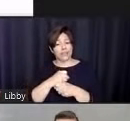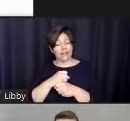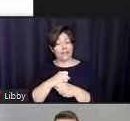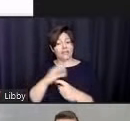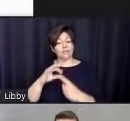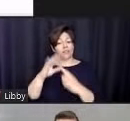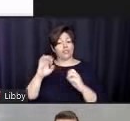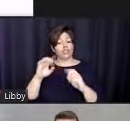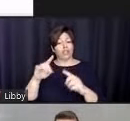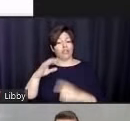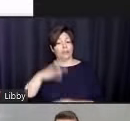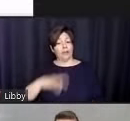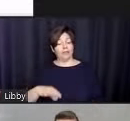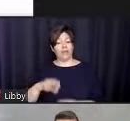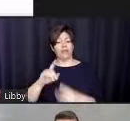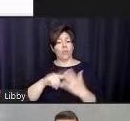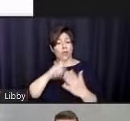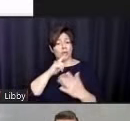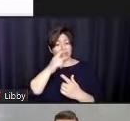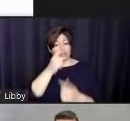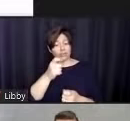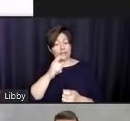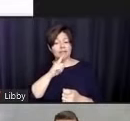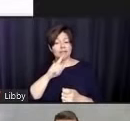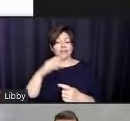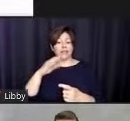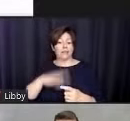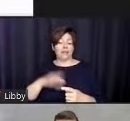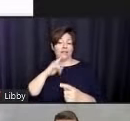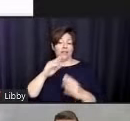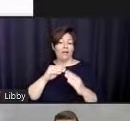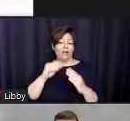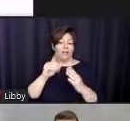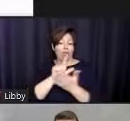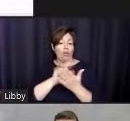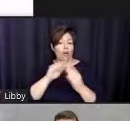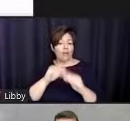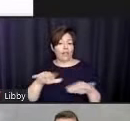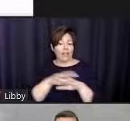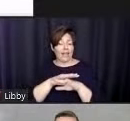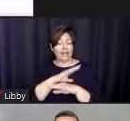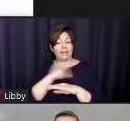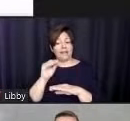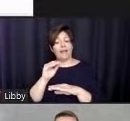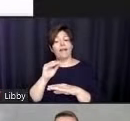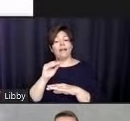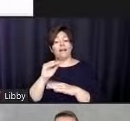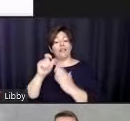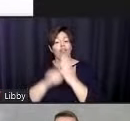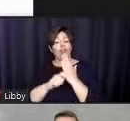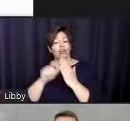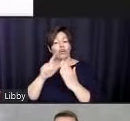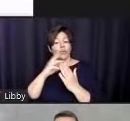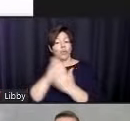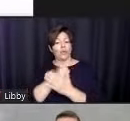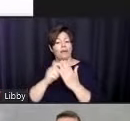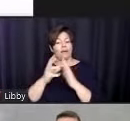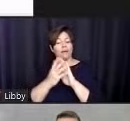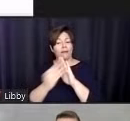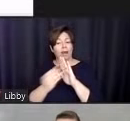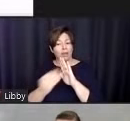so what's interesting about this is benefit was the law of the land, and hence the title of the article that you're going to get a copy of from Teaching Exceptional